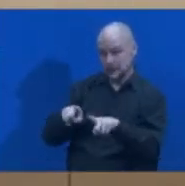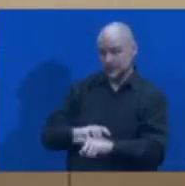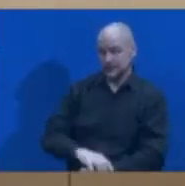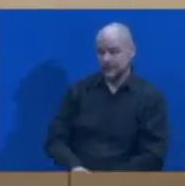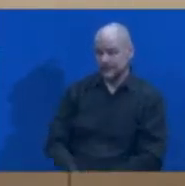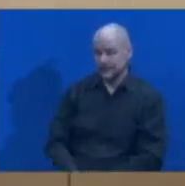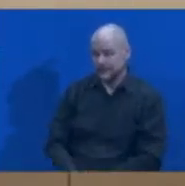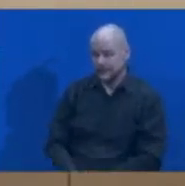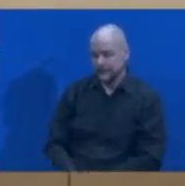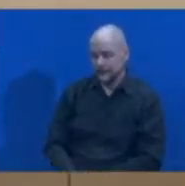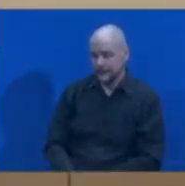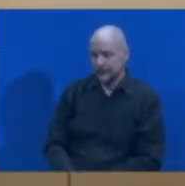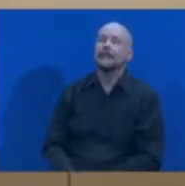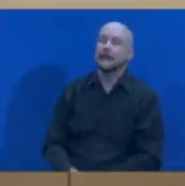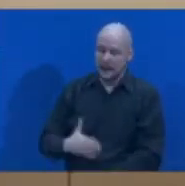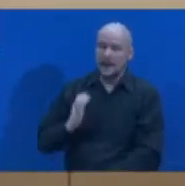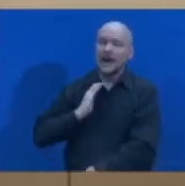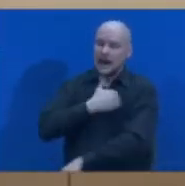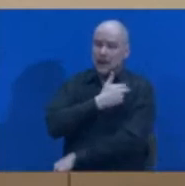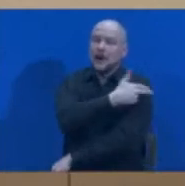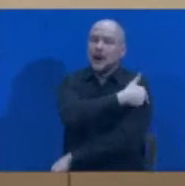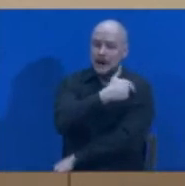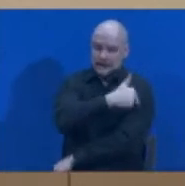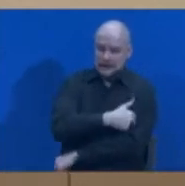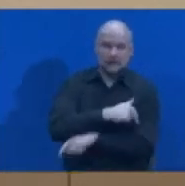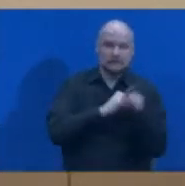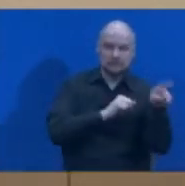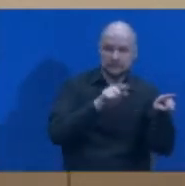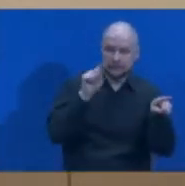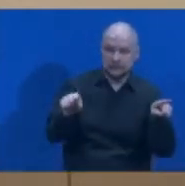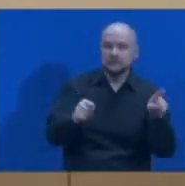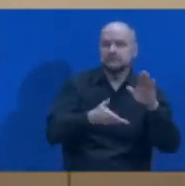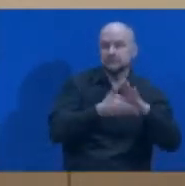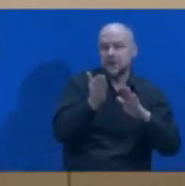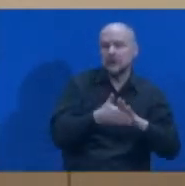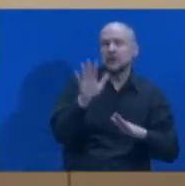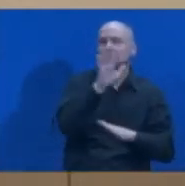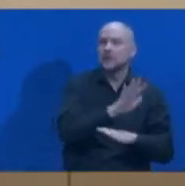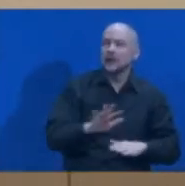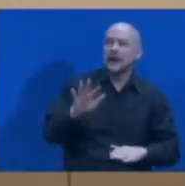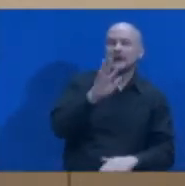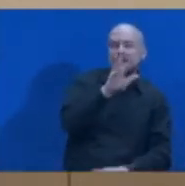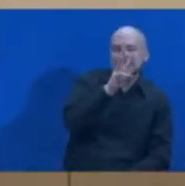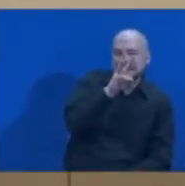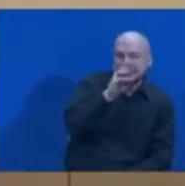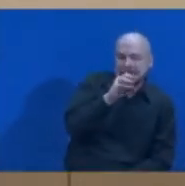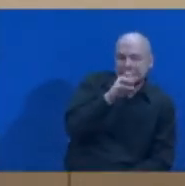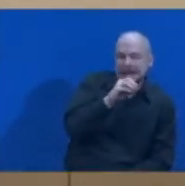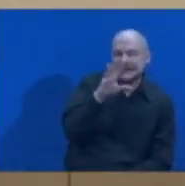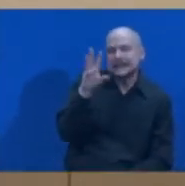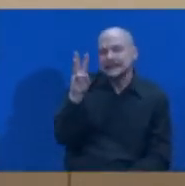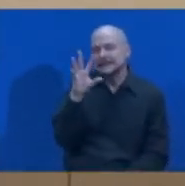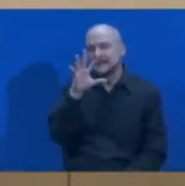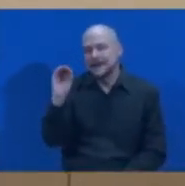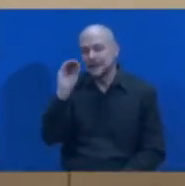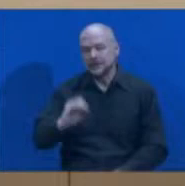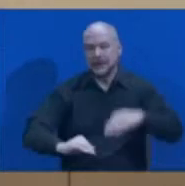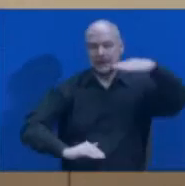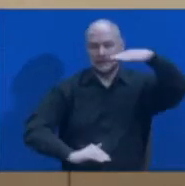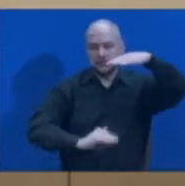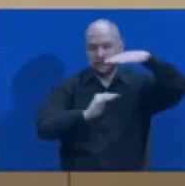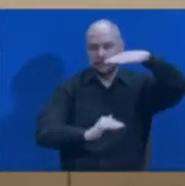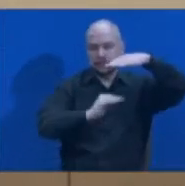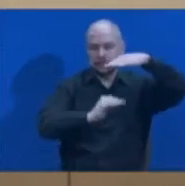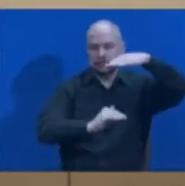specific numbers in front of me, is the hospitals have been running around 60 to 65% capacity, which means